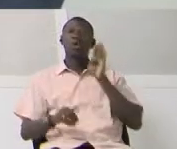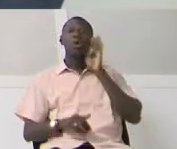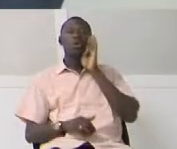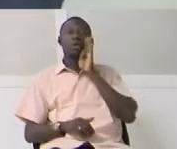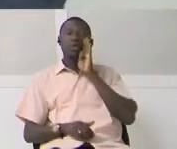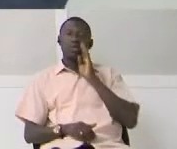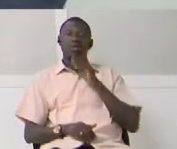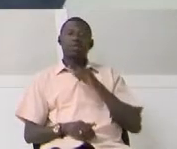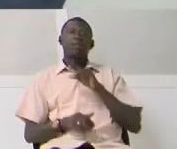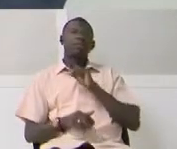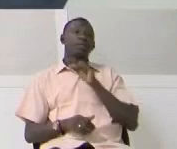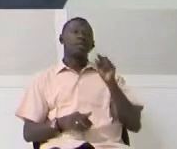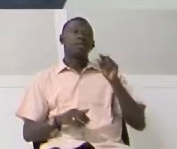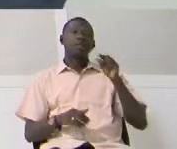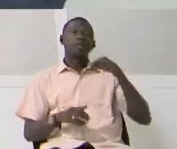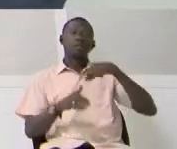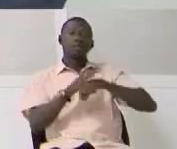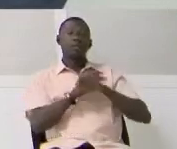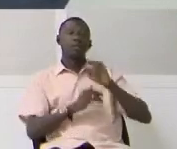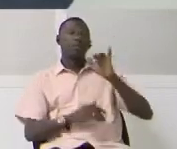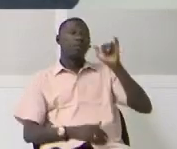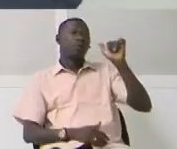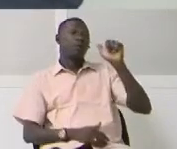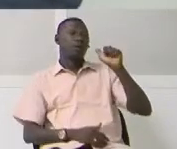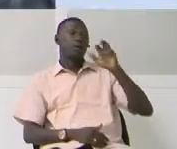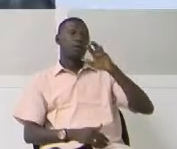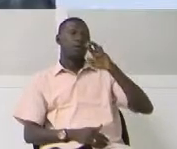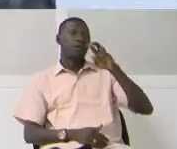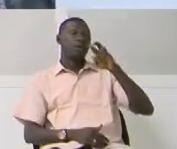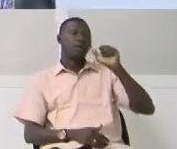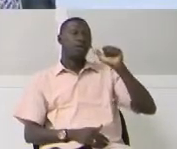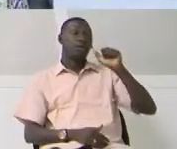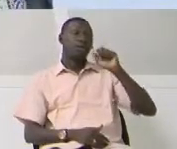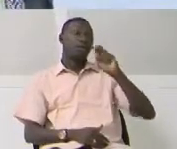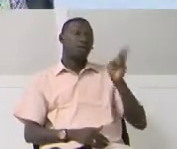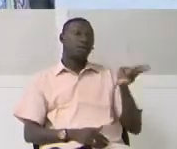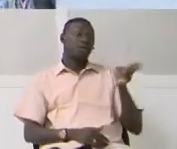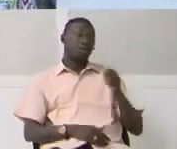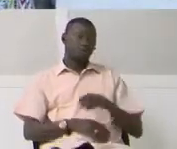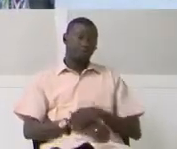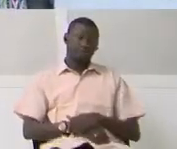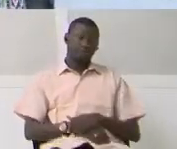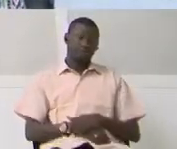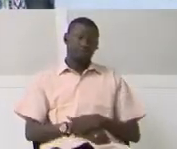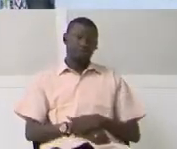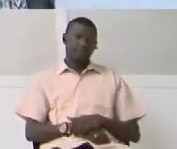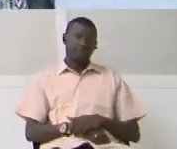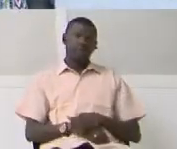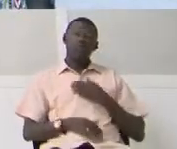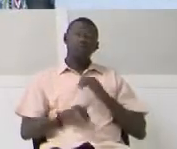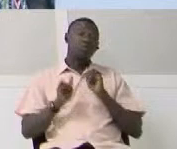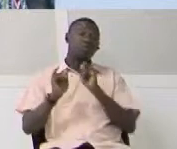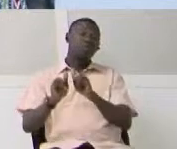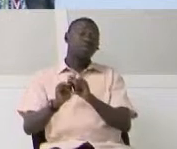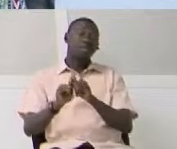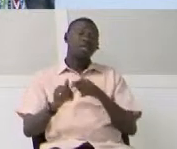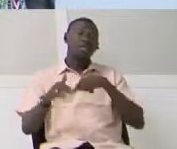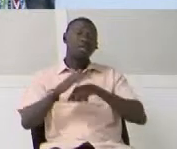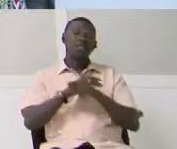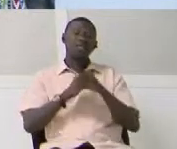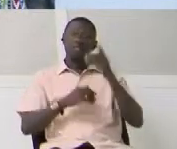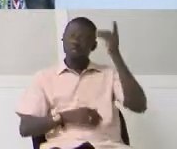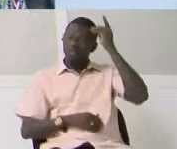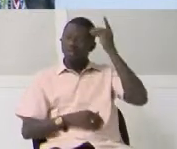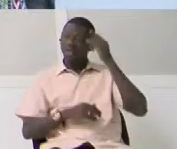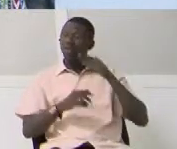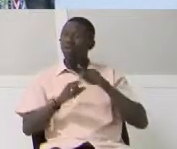extended period. Wow. Senegal, not a beer. Well, because my mom on Harry Duba. Yes, I had good